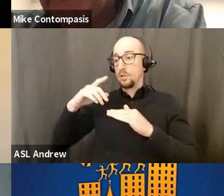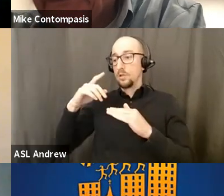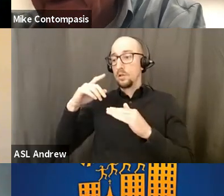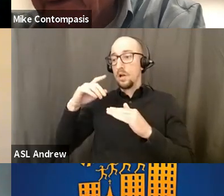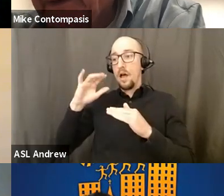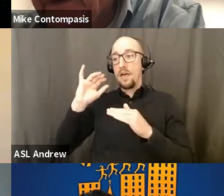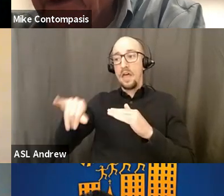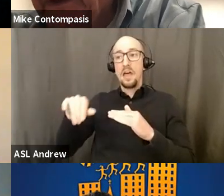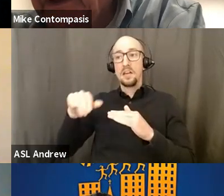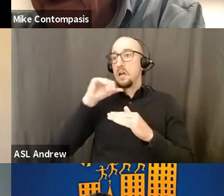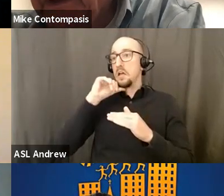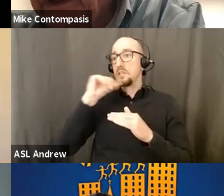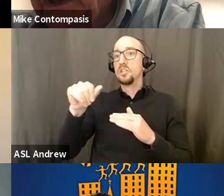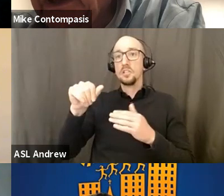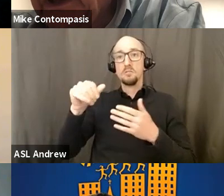is selected